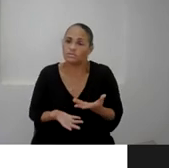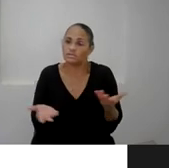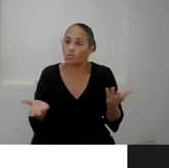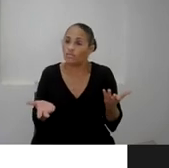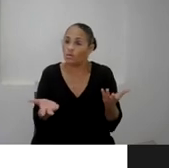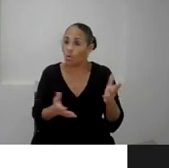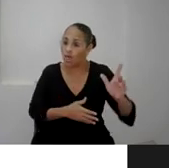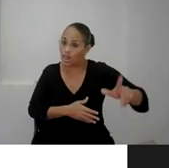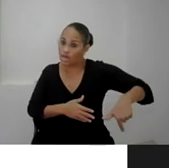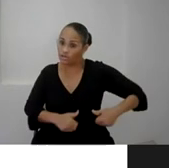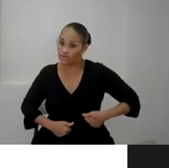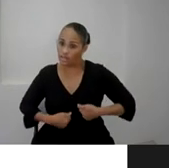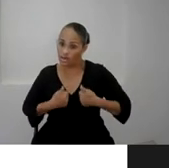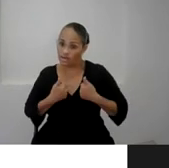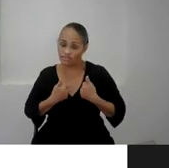later on in life.